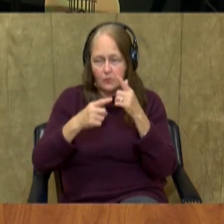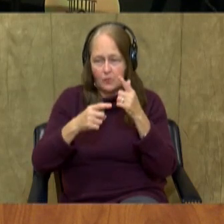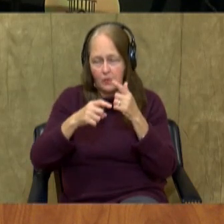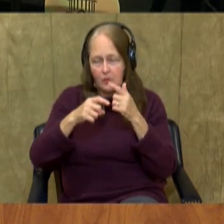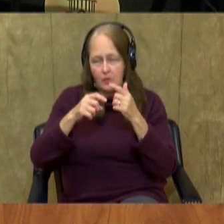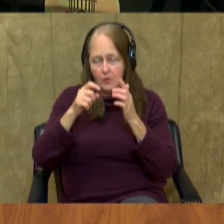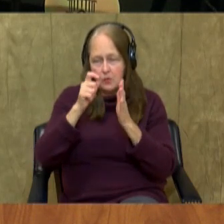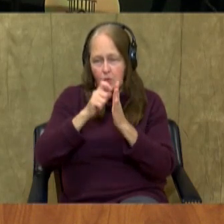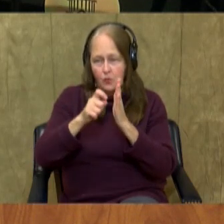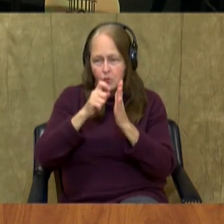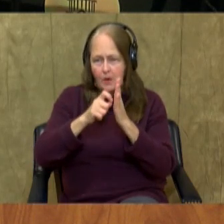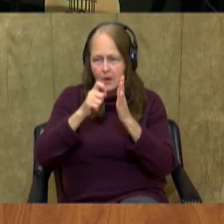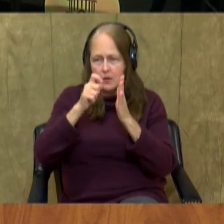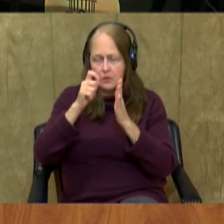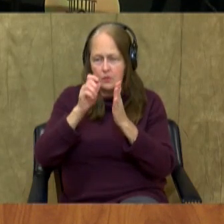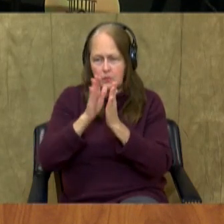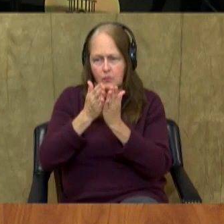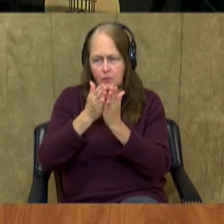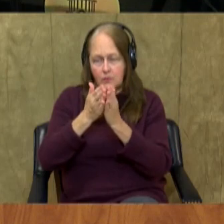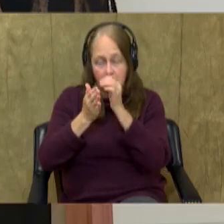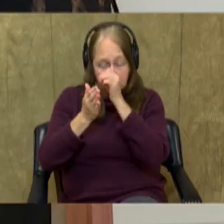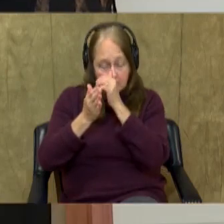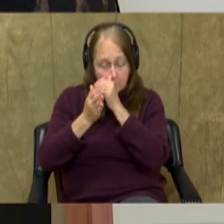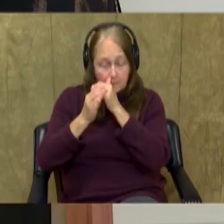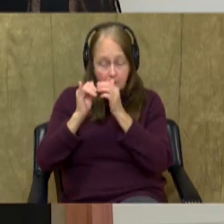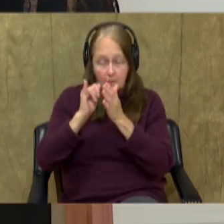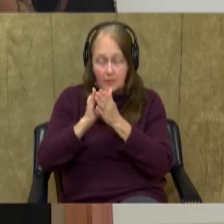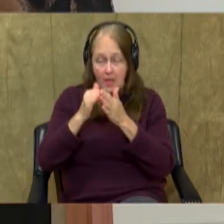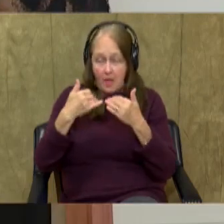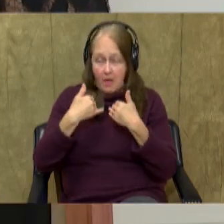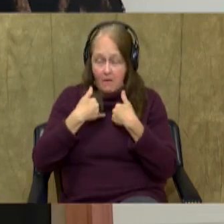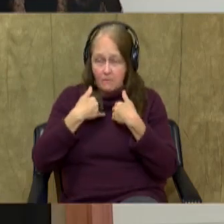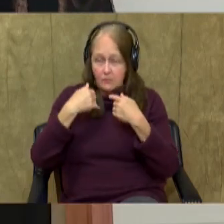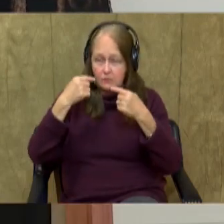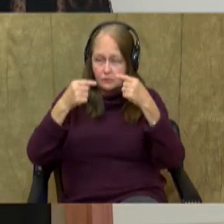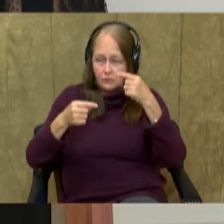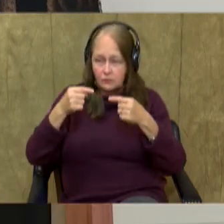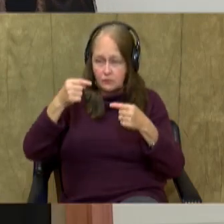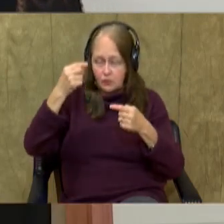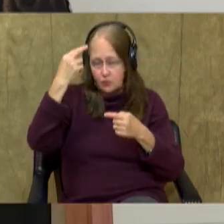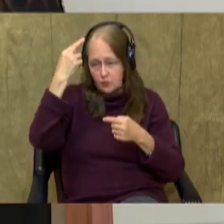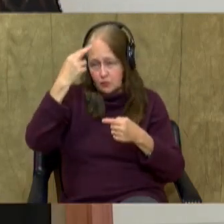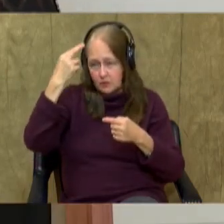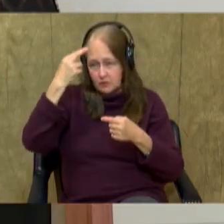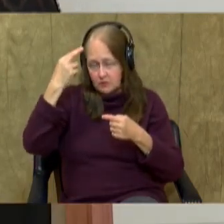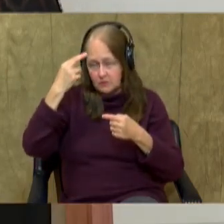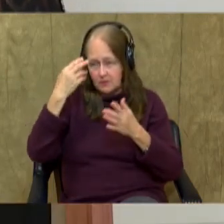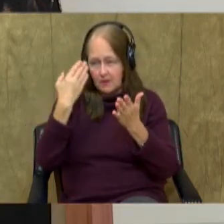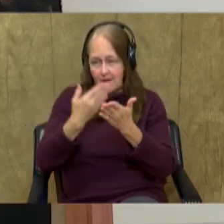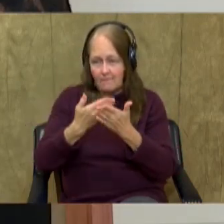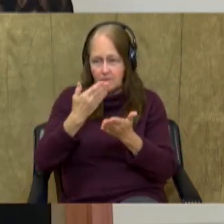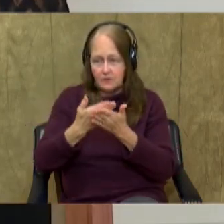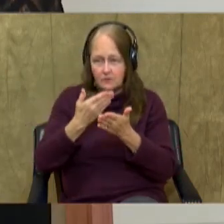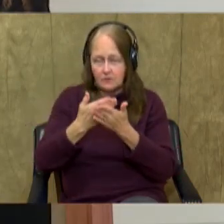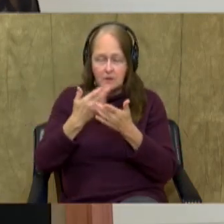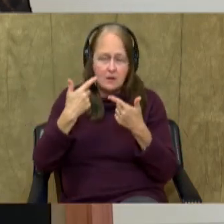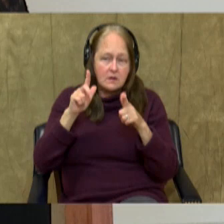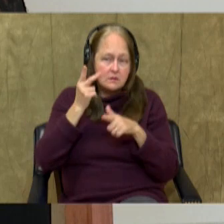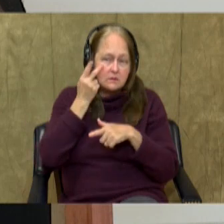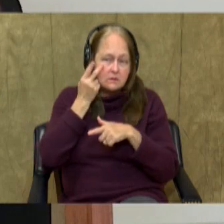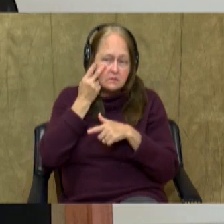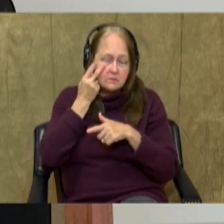the author's argument? Does she back it up with reasons and evidence? Let's find